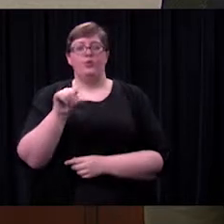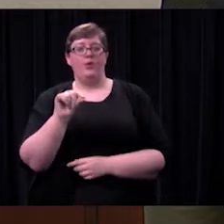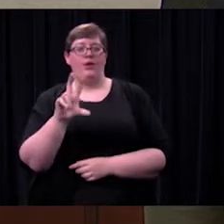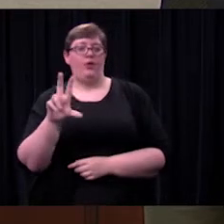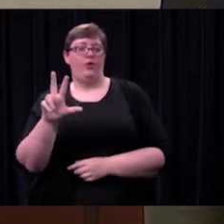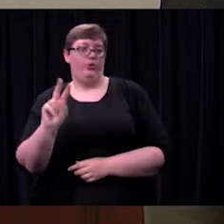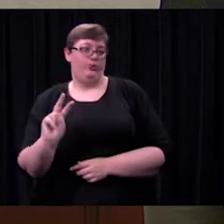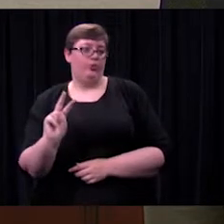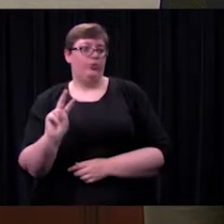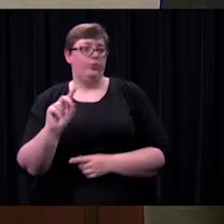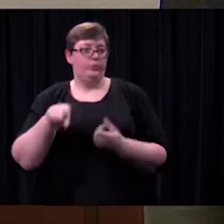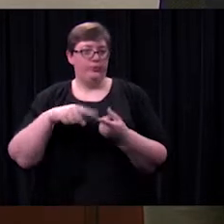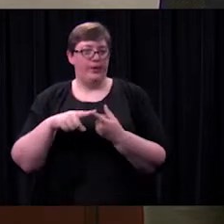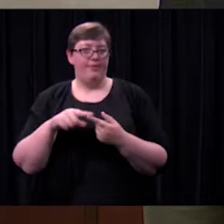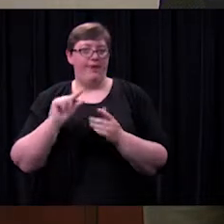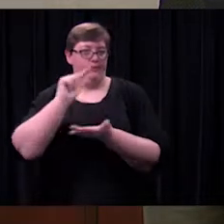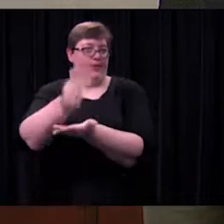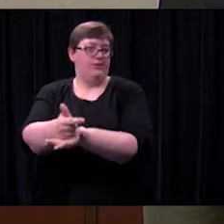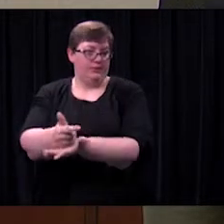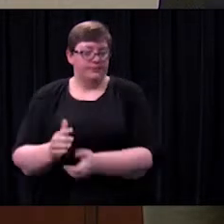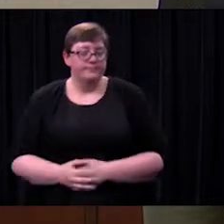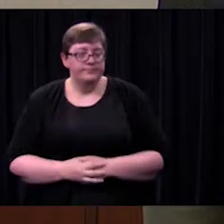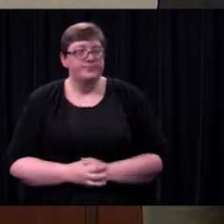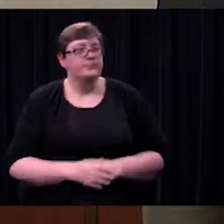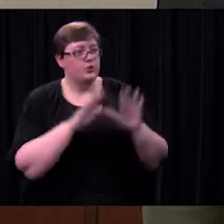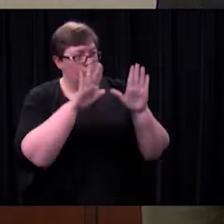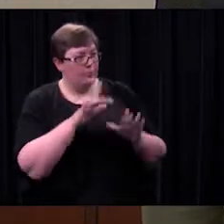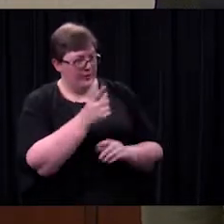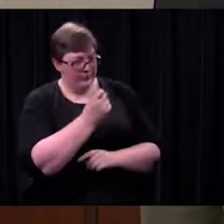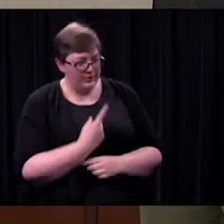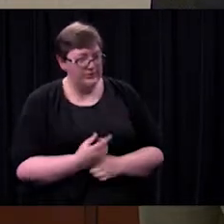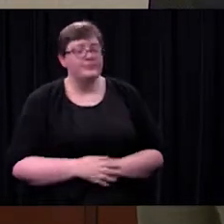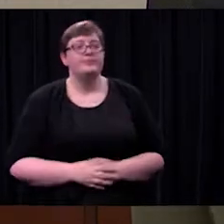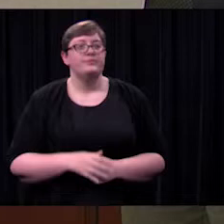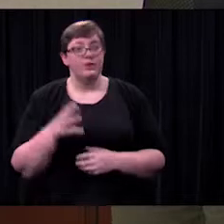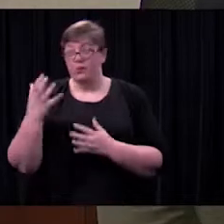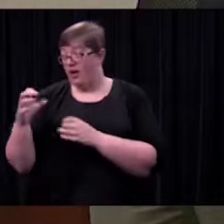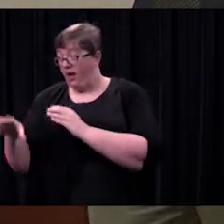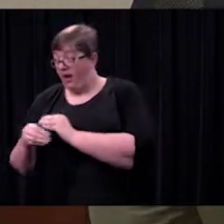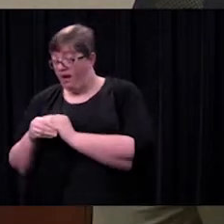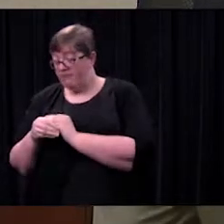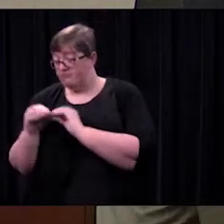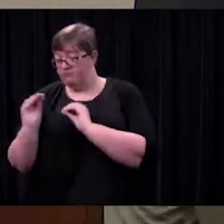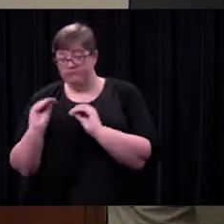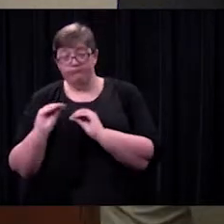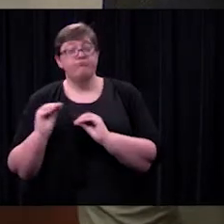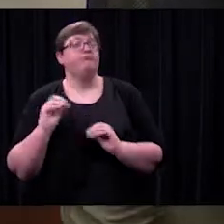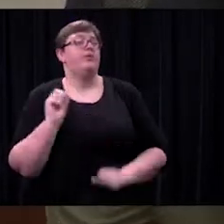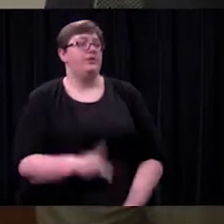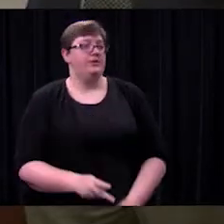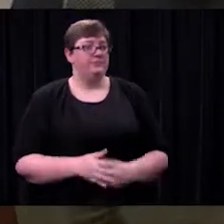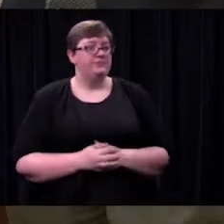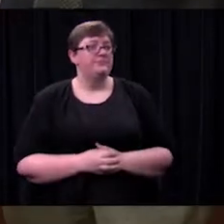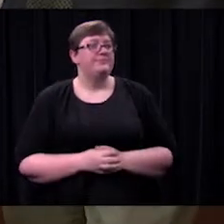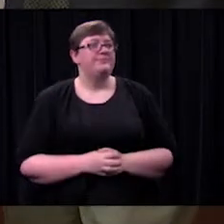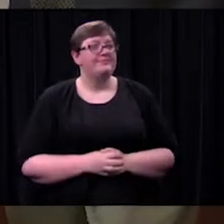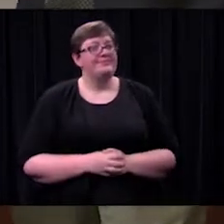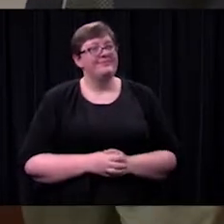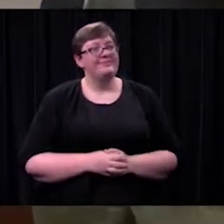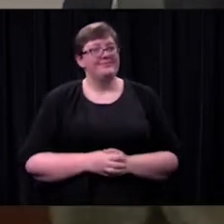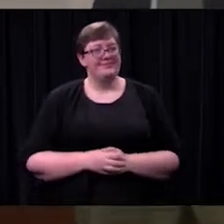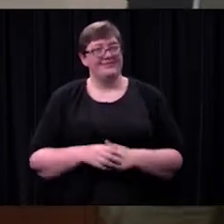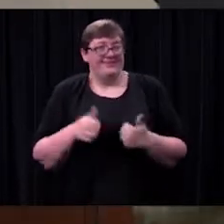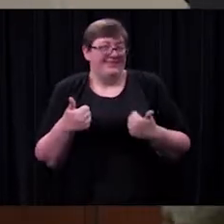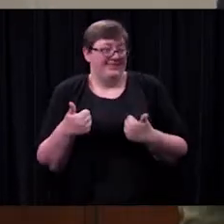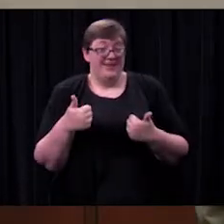So, great question. Thank you. Anything you'd add, Mr. Wilson? No, thank you. I do did think okay. as we Great